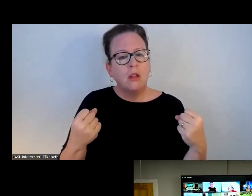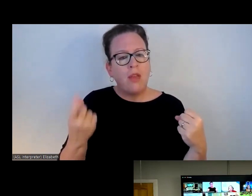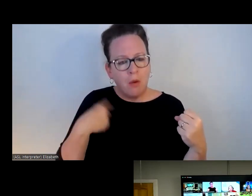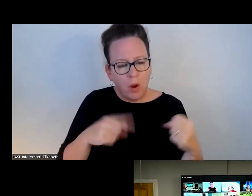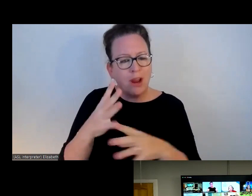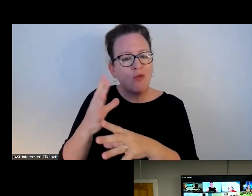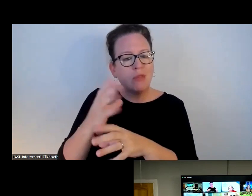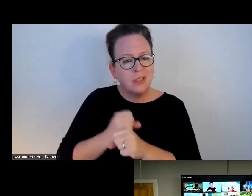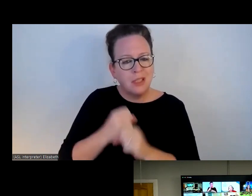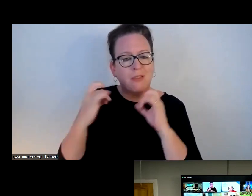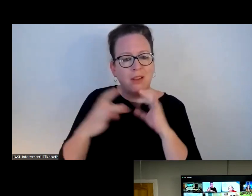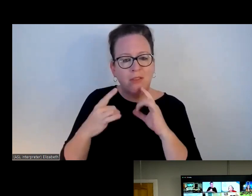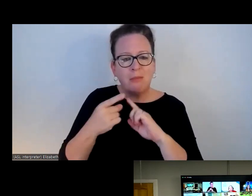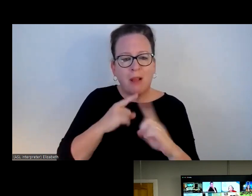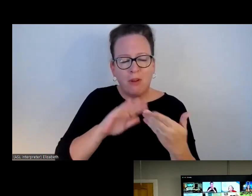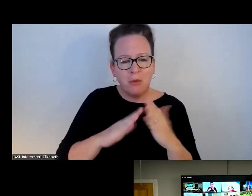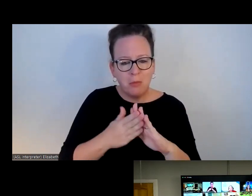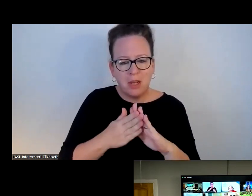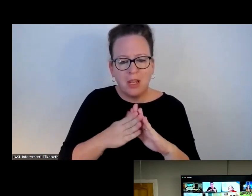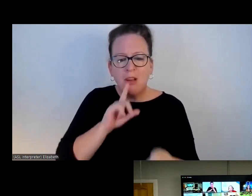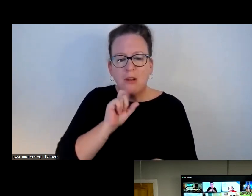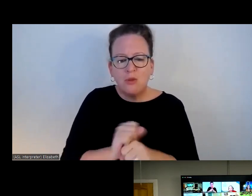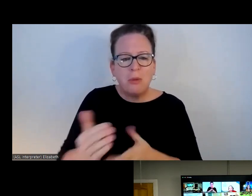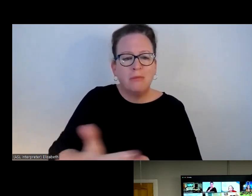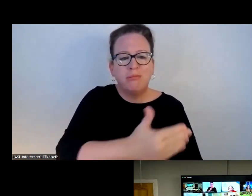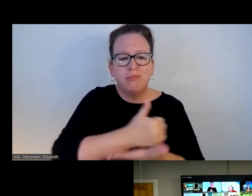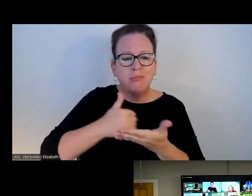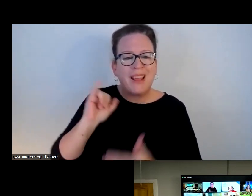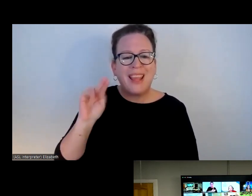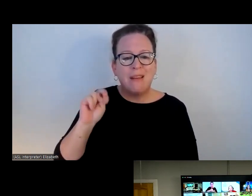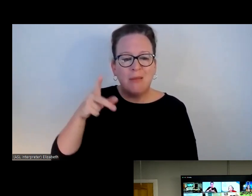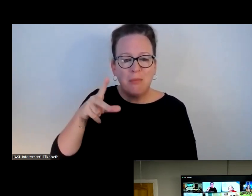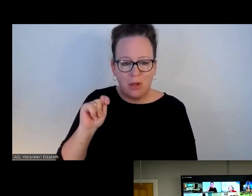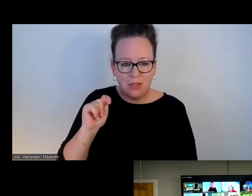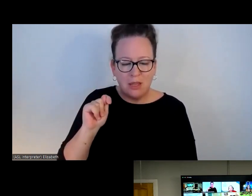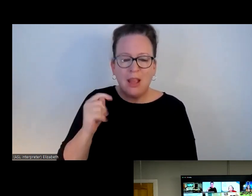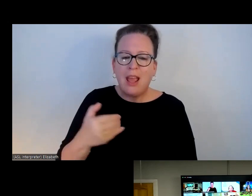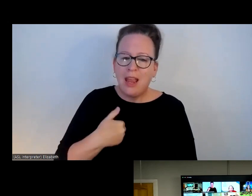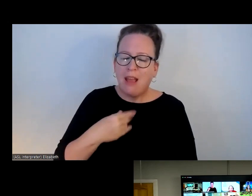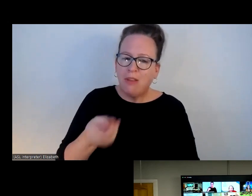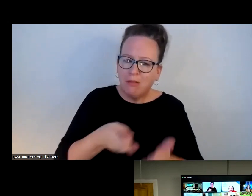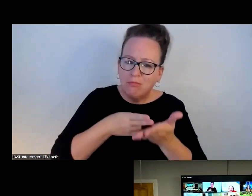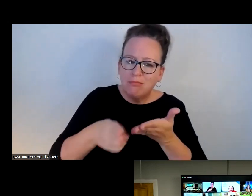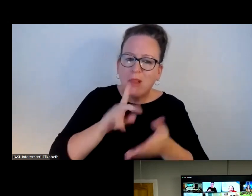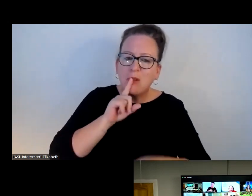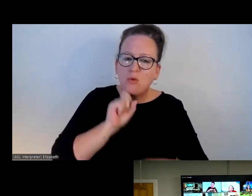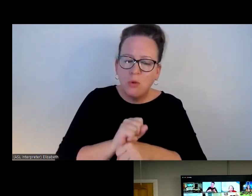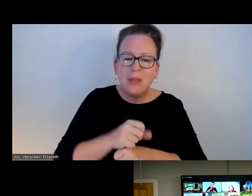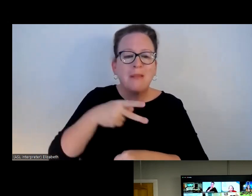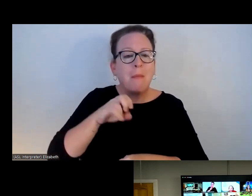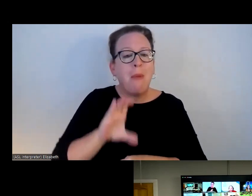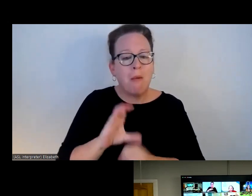feedback from community, getting input from community, and having a truly public meeting and